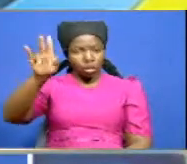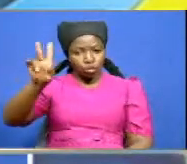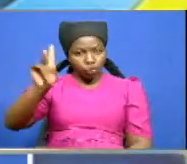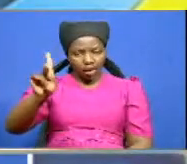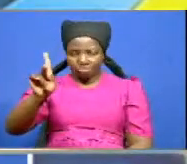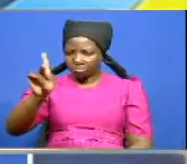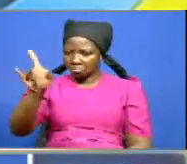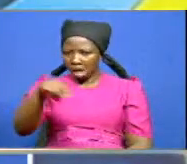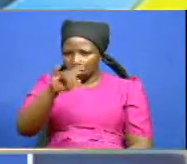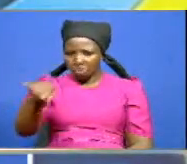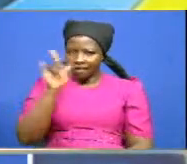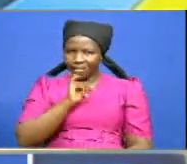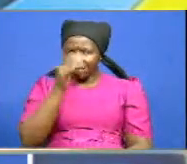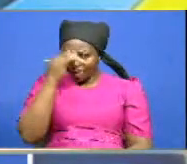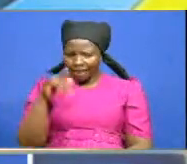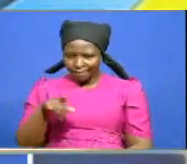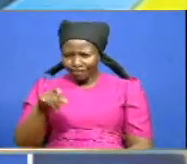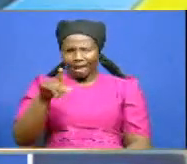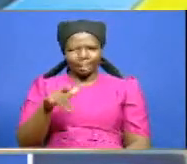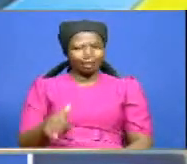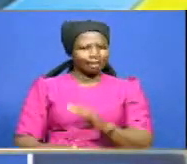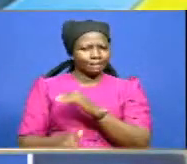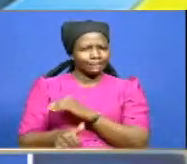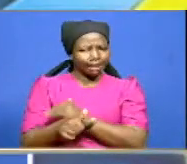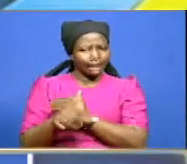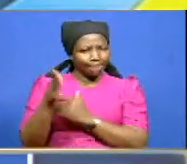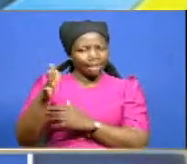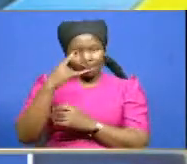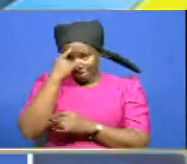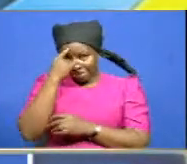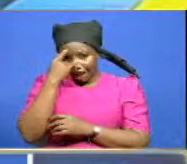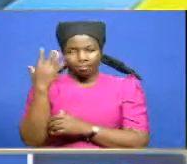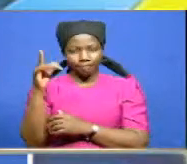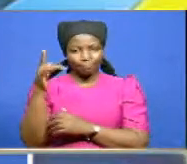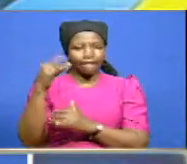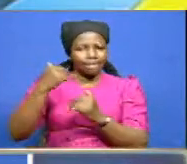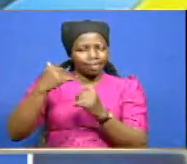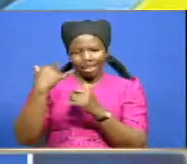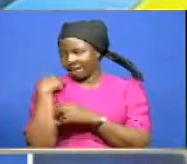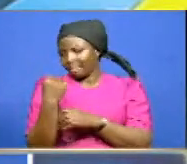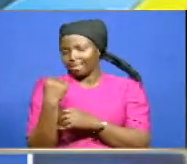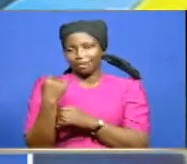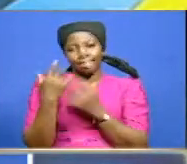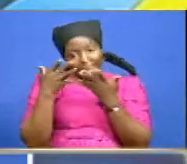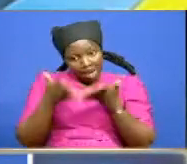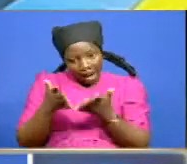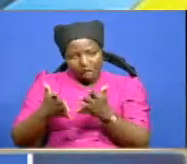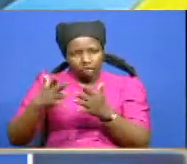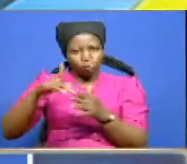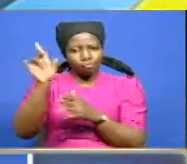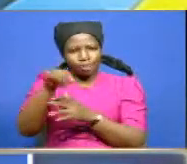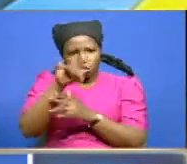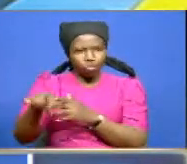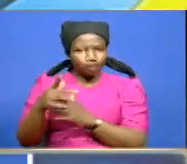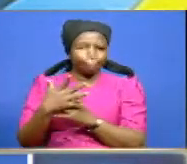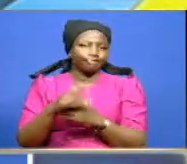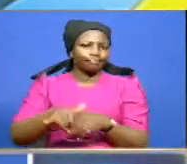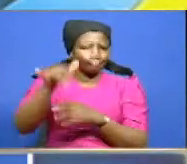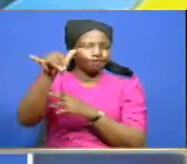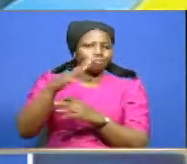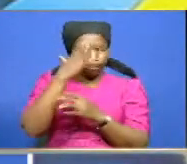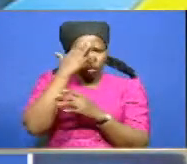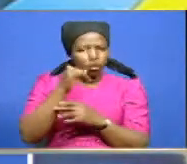response to a virus threat. India is the latest to halt flights in response to a new, more infectious coronavirus variant